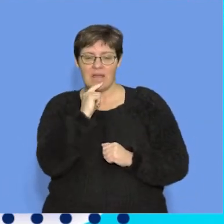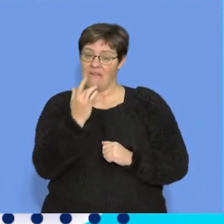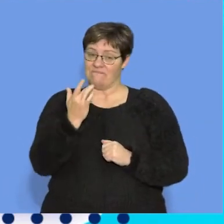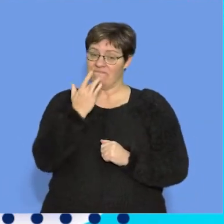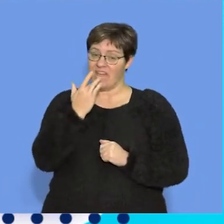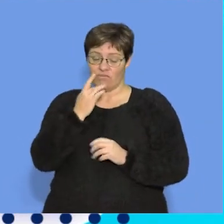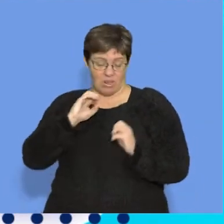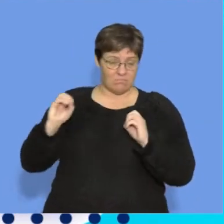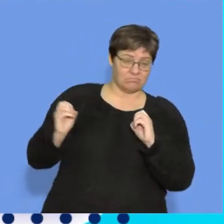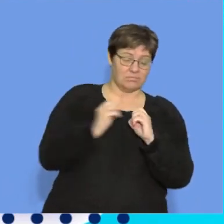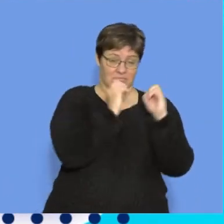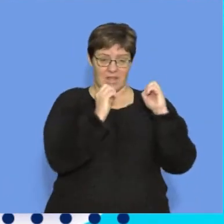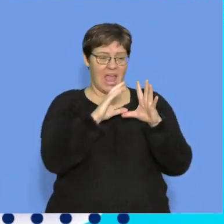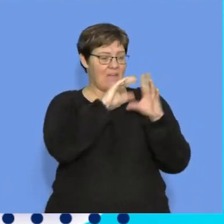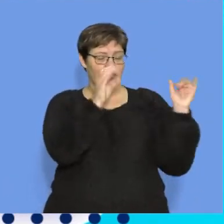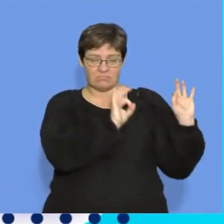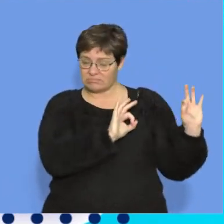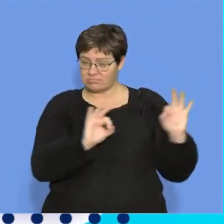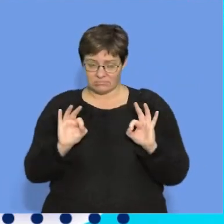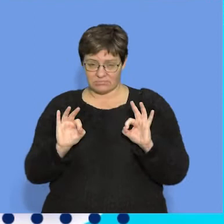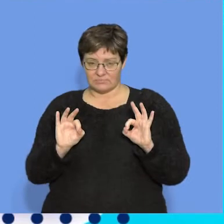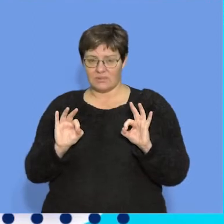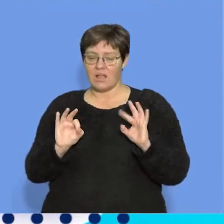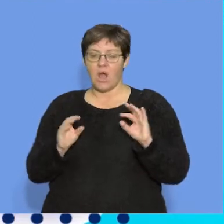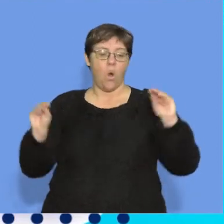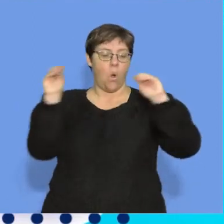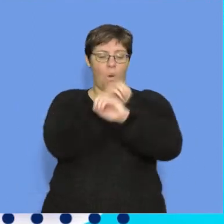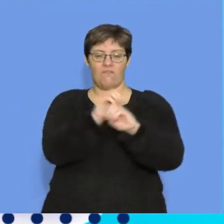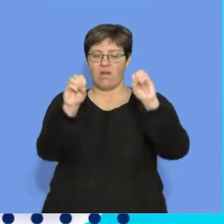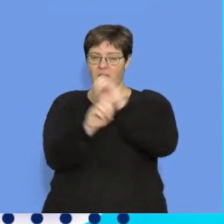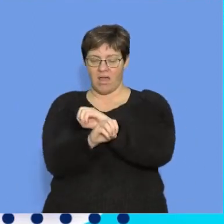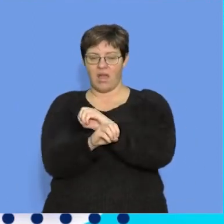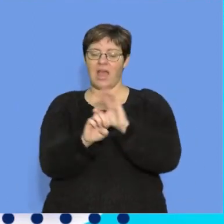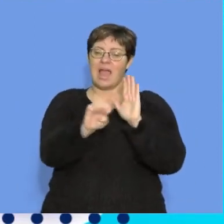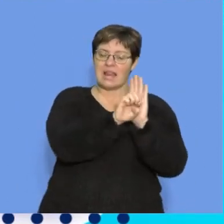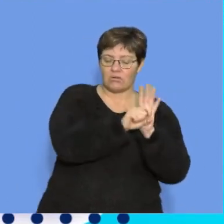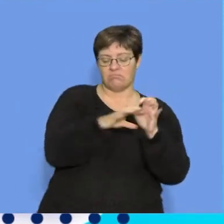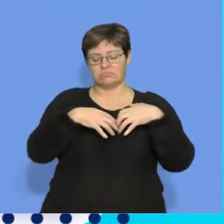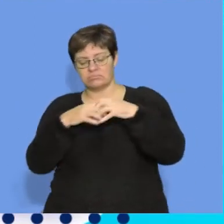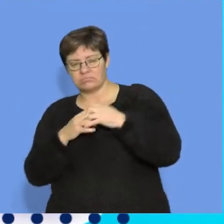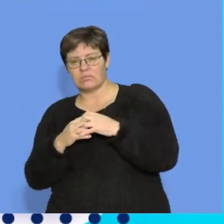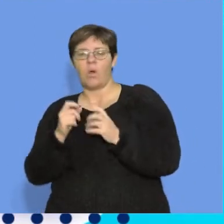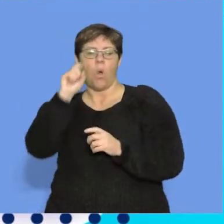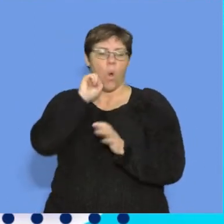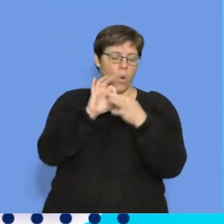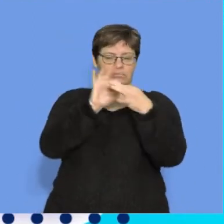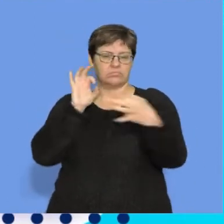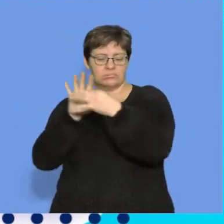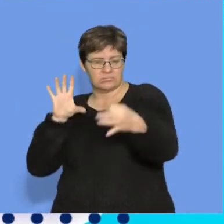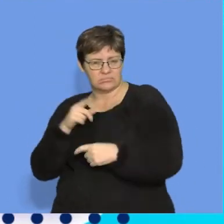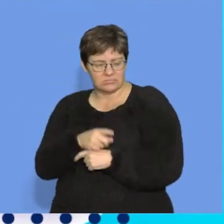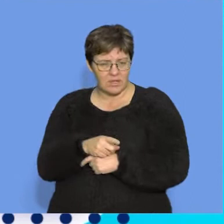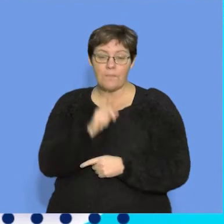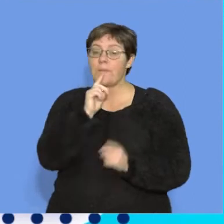favorable collision and everything works out, they've got overlapping electrons and new bonds form, old bonds break, then what we